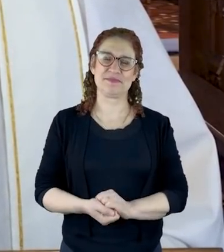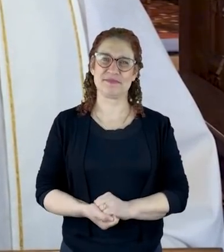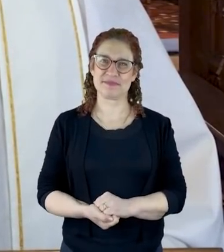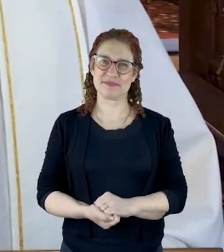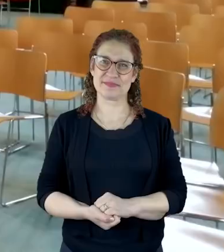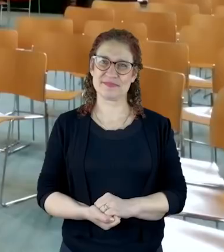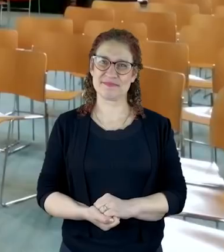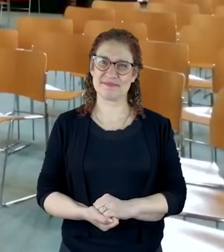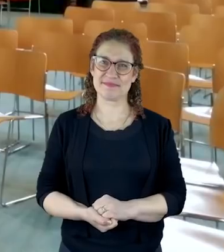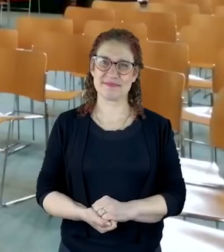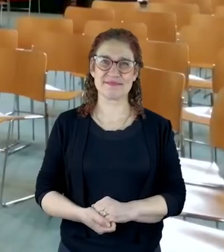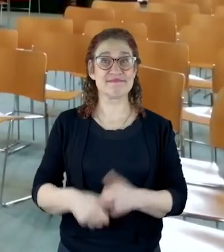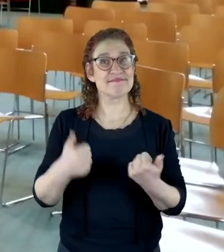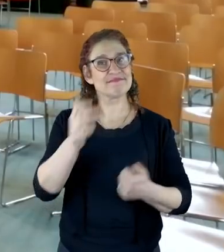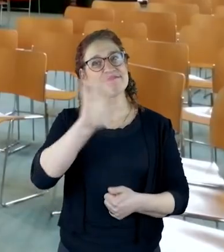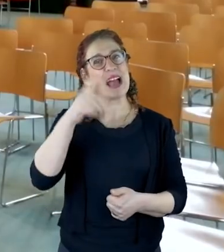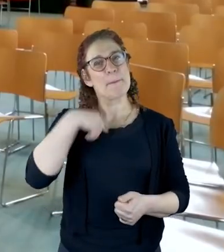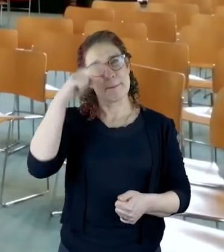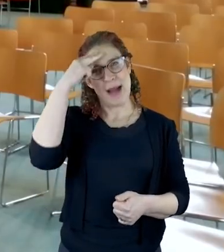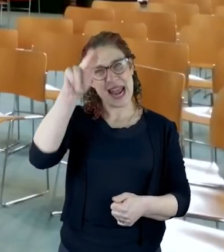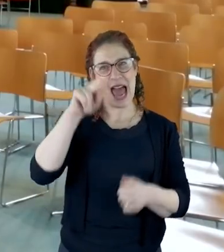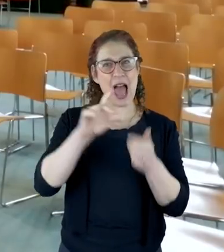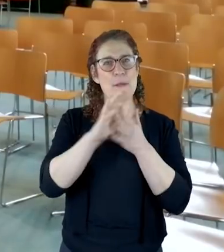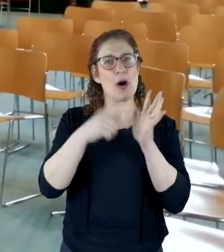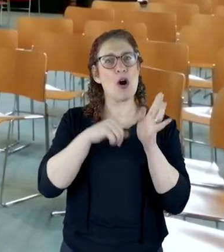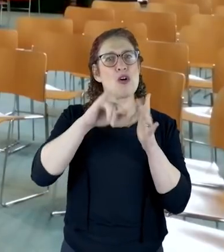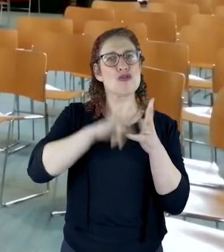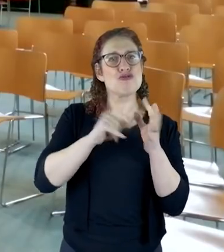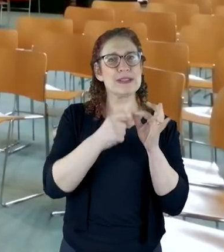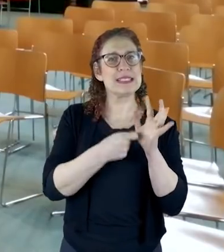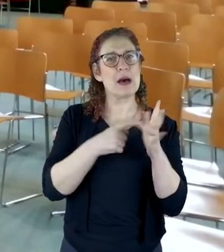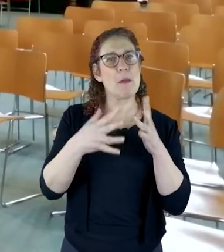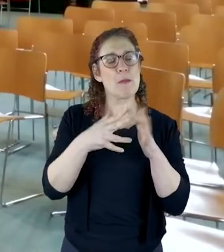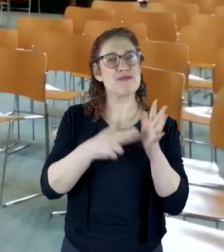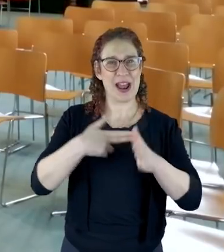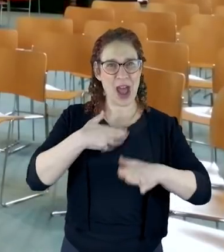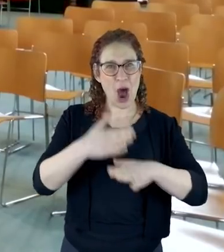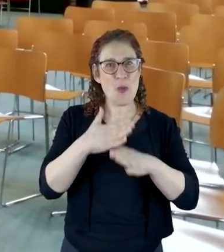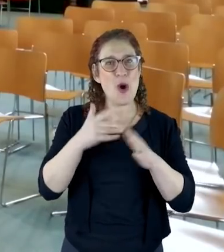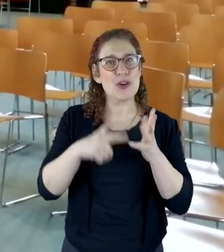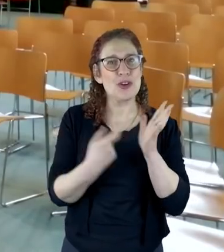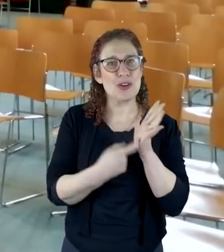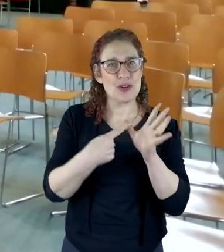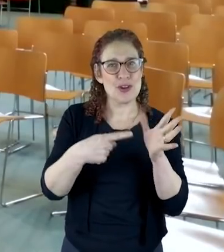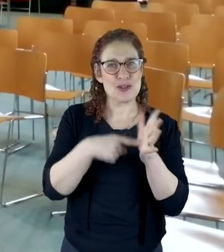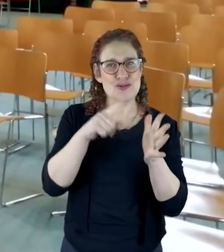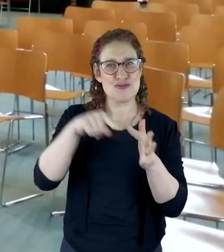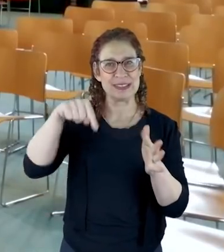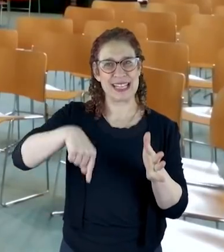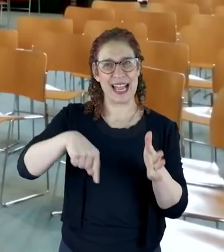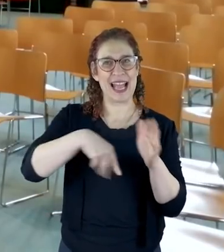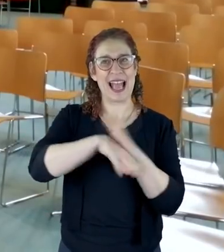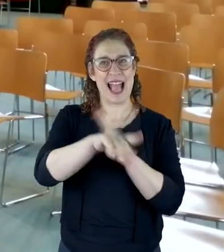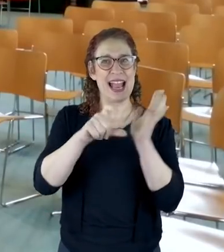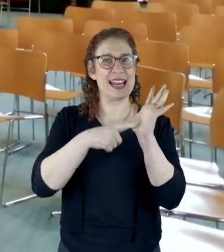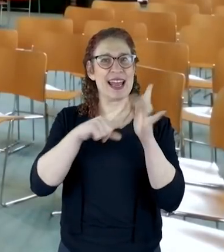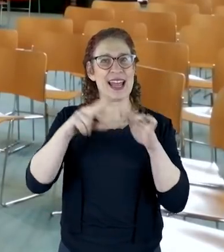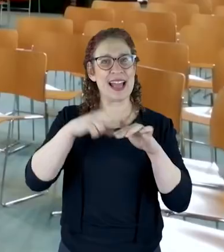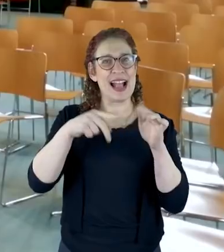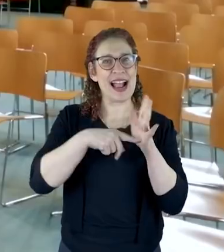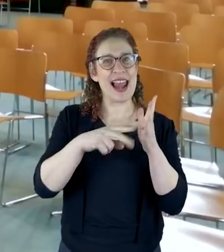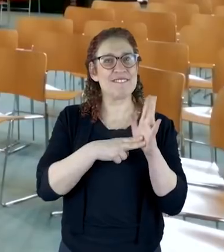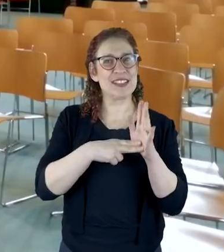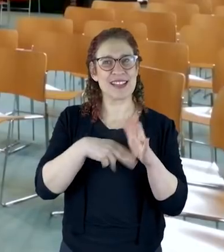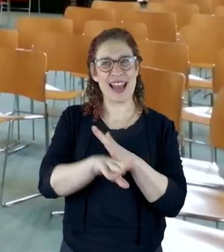Amen. Hello, my name's Chris Brown. I'm a curate at Christ Church in Clifton, Bristol.